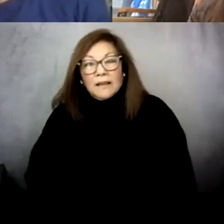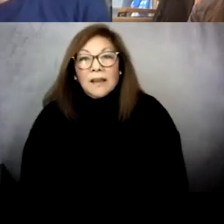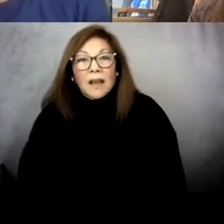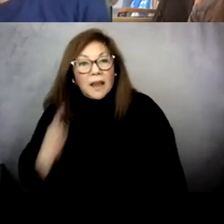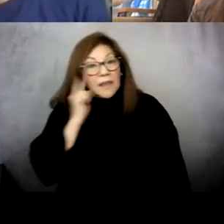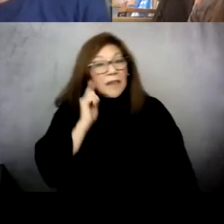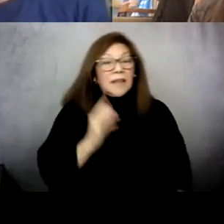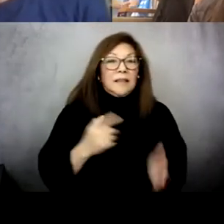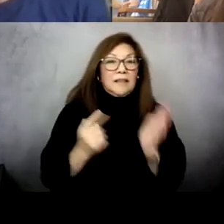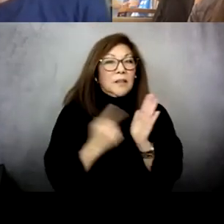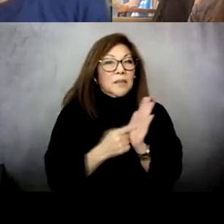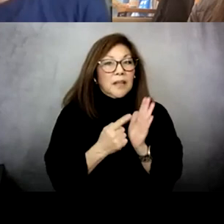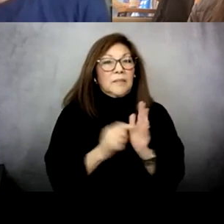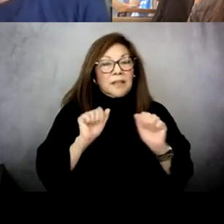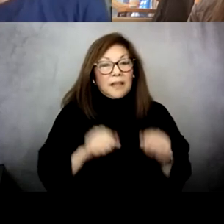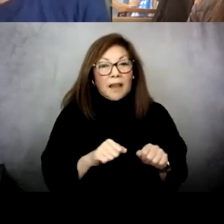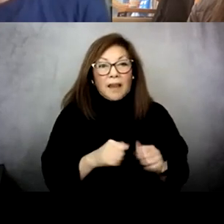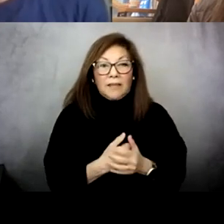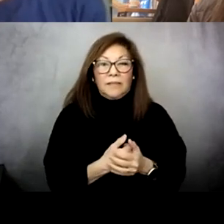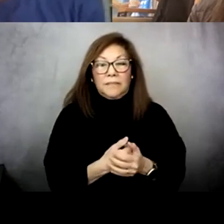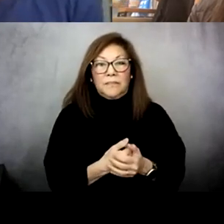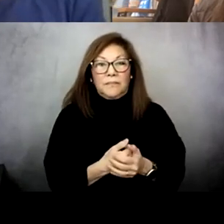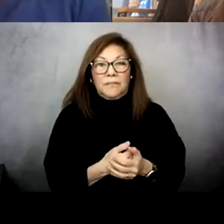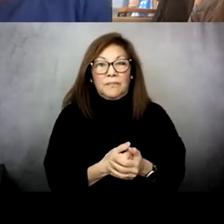think sometimes can